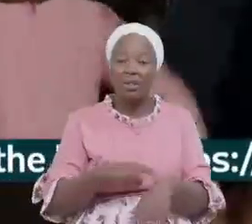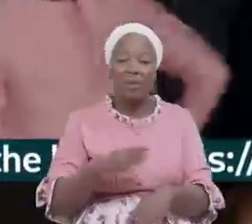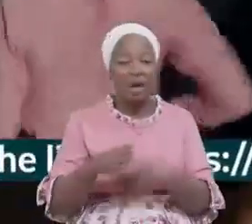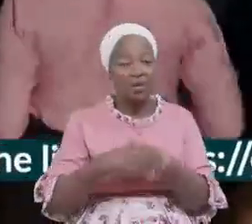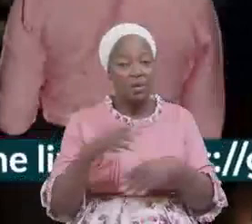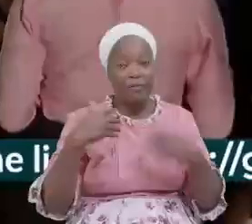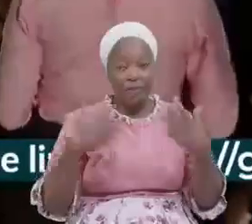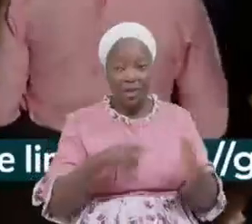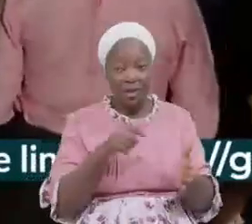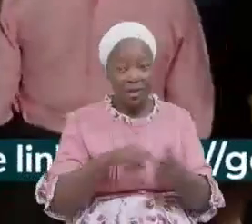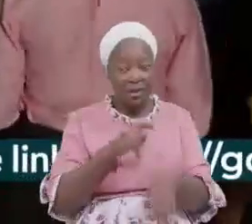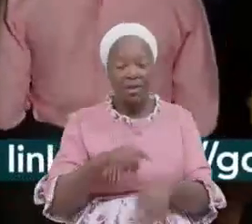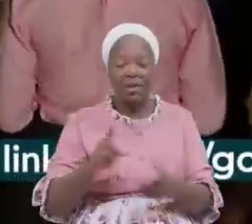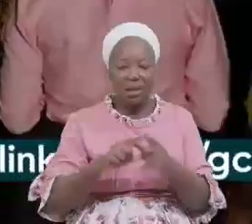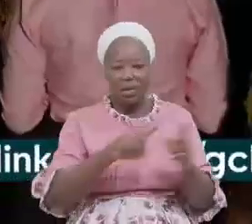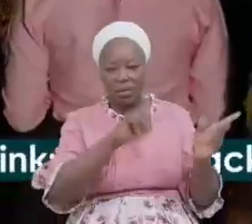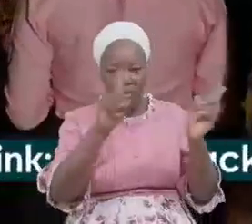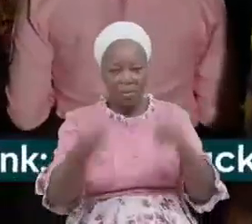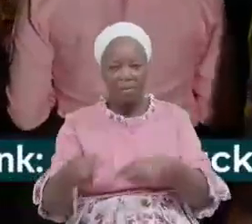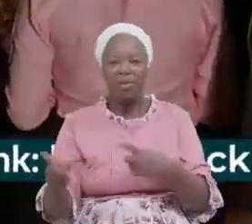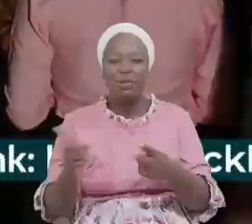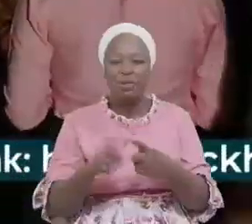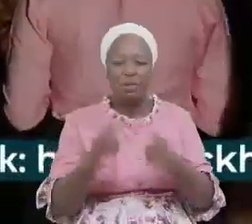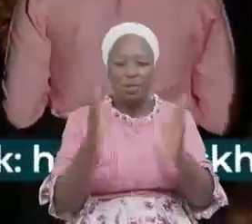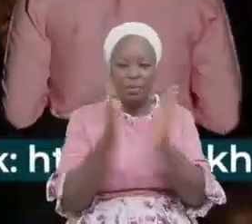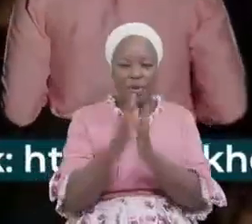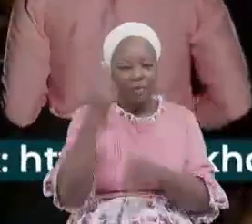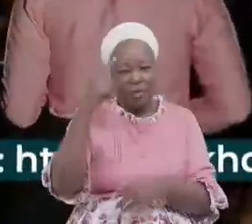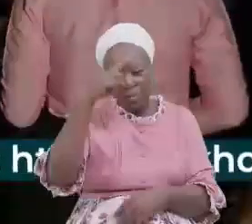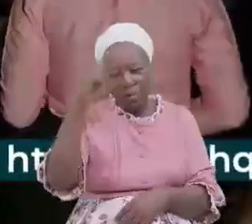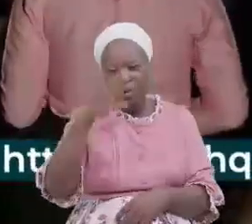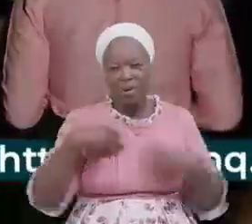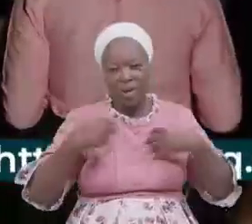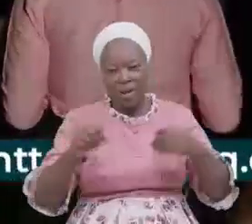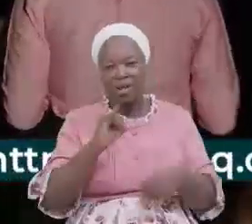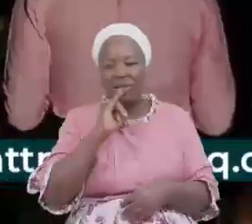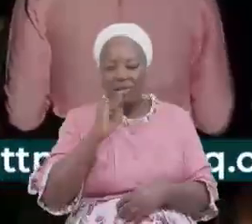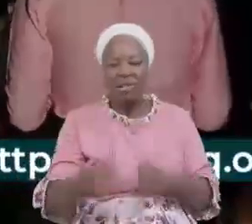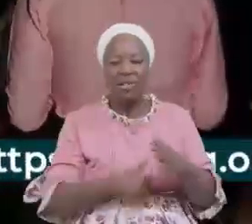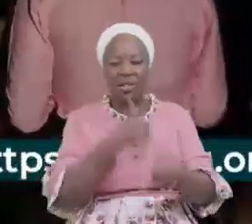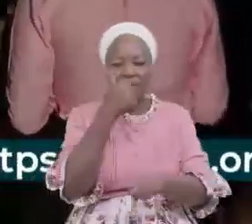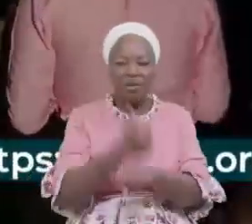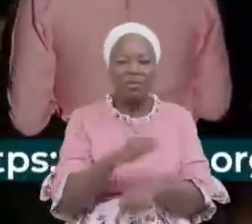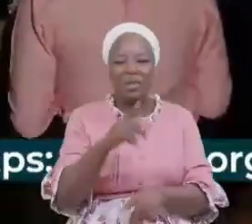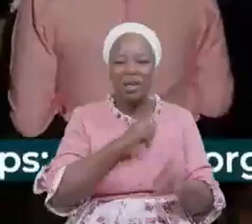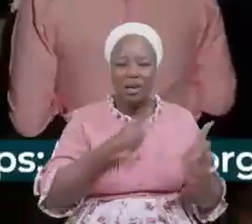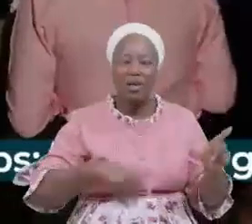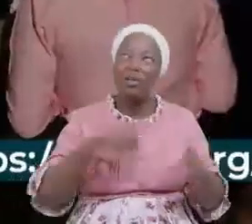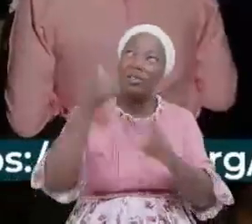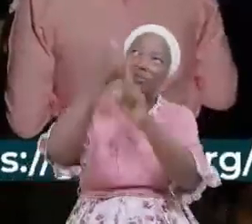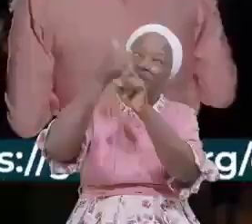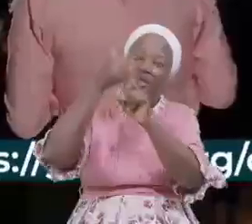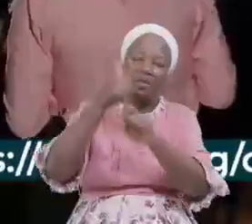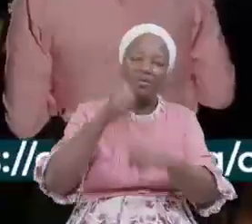back. Your healing has been guaranteed by the Lord himself.